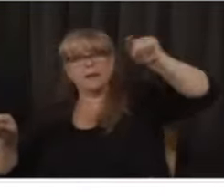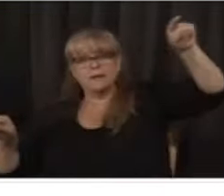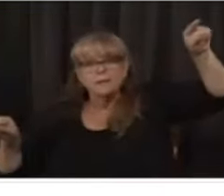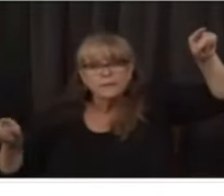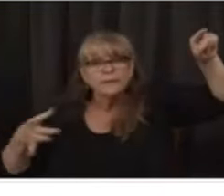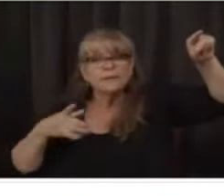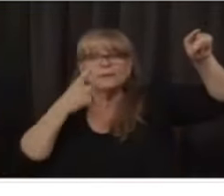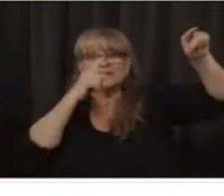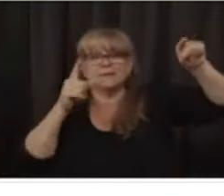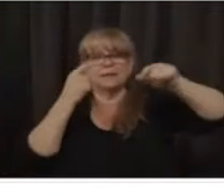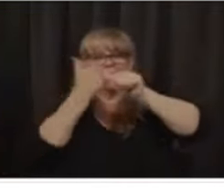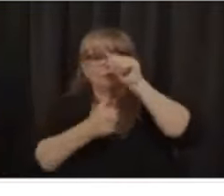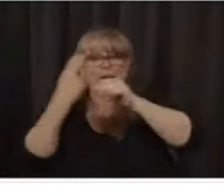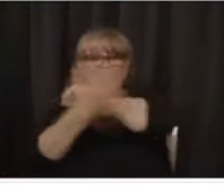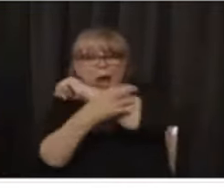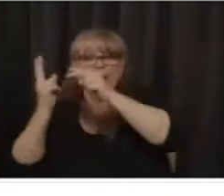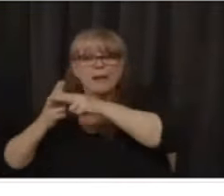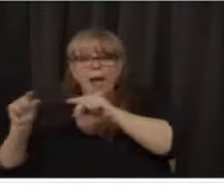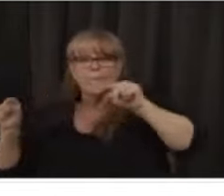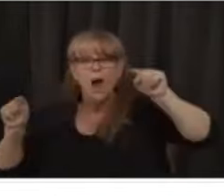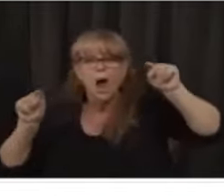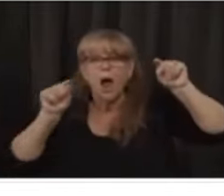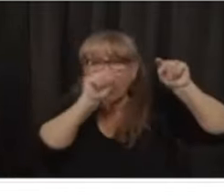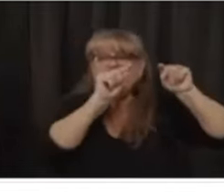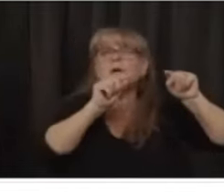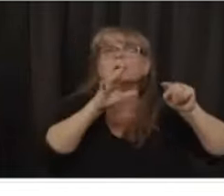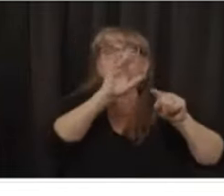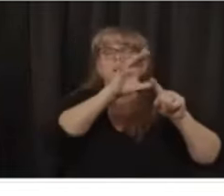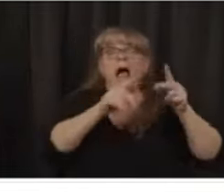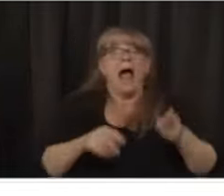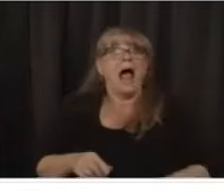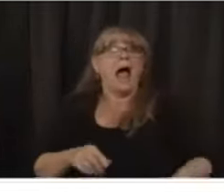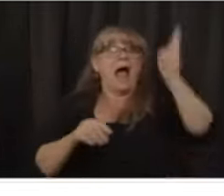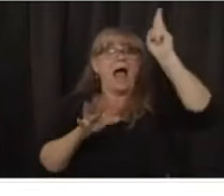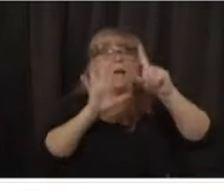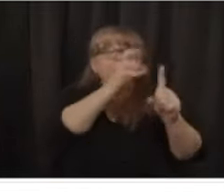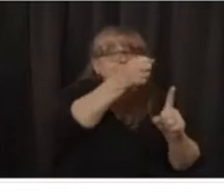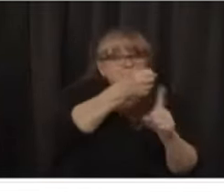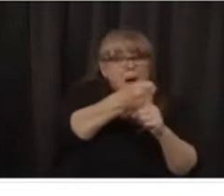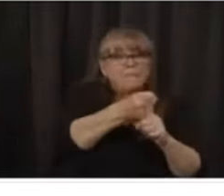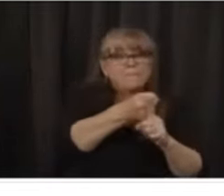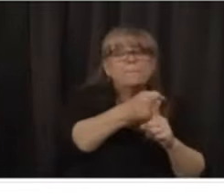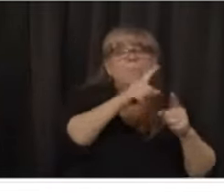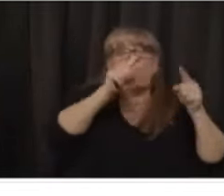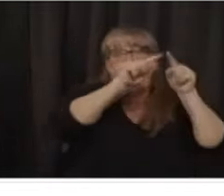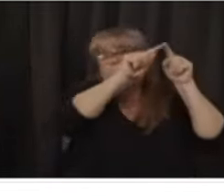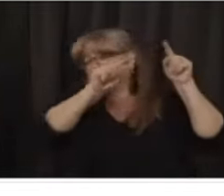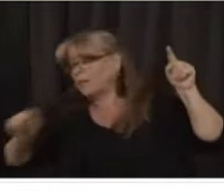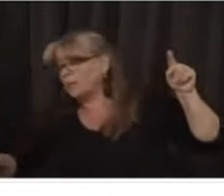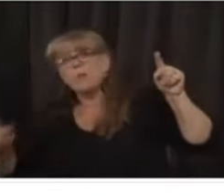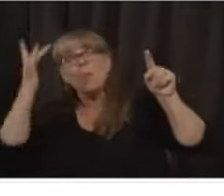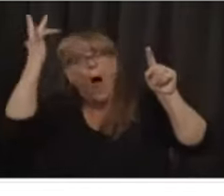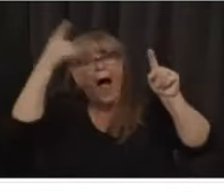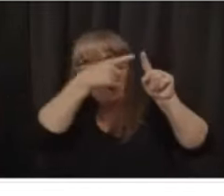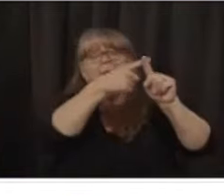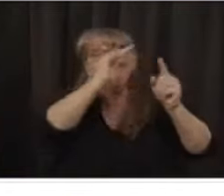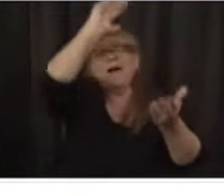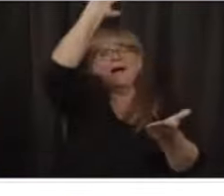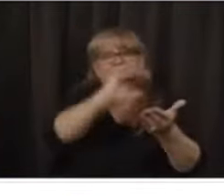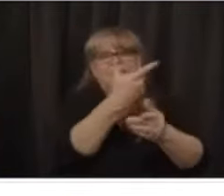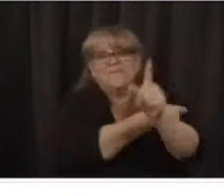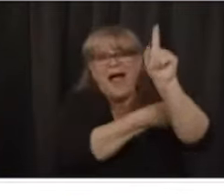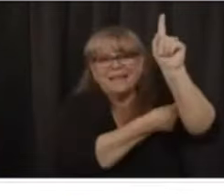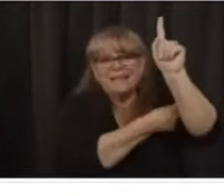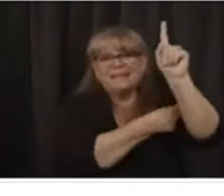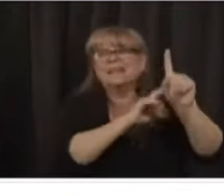association between high case rates and low vaccination rates, and then high vaccination rates and low